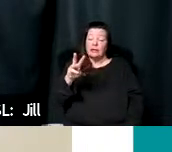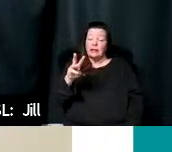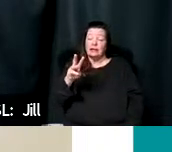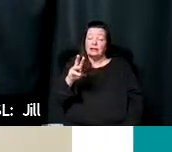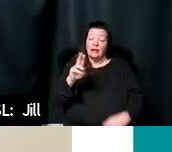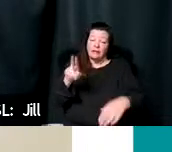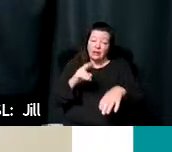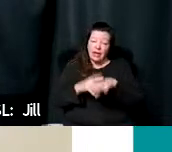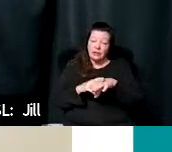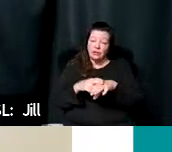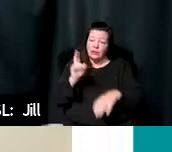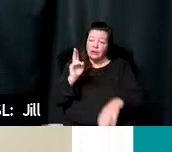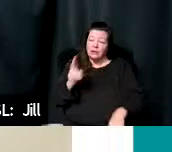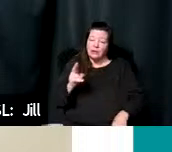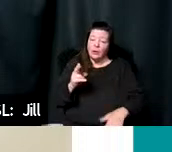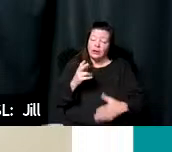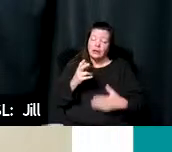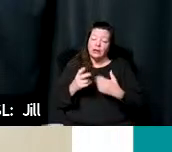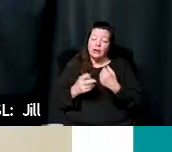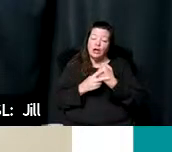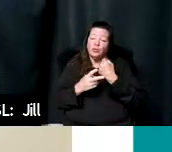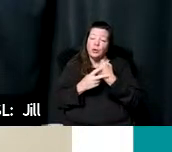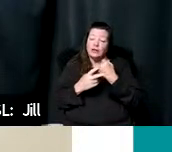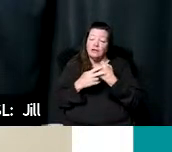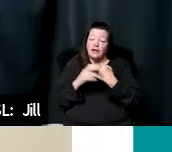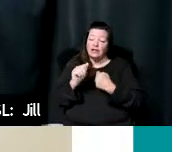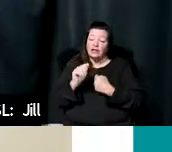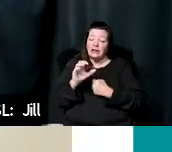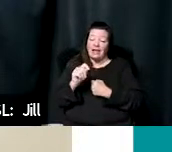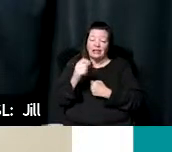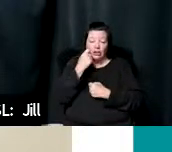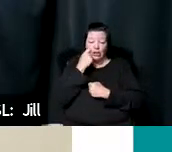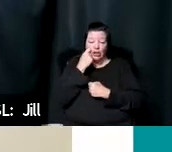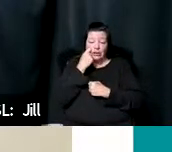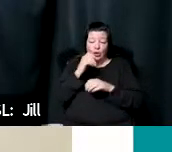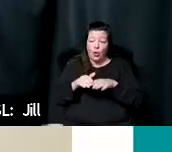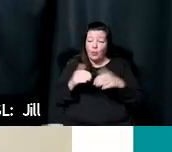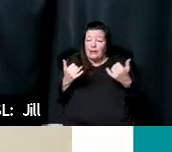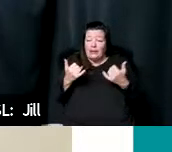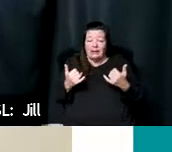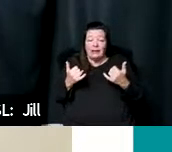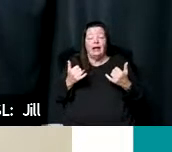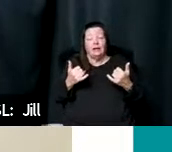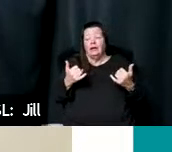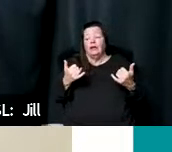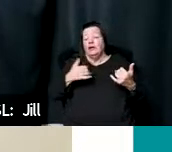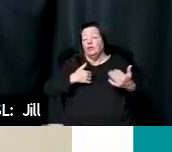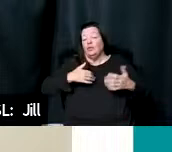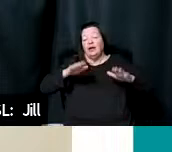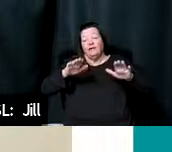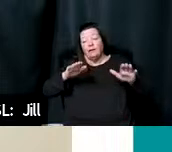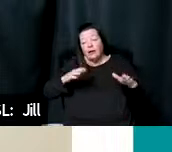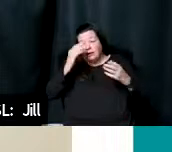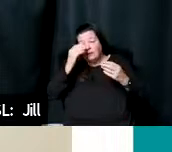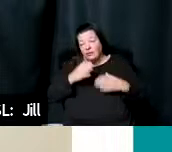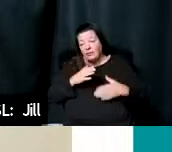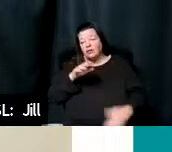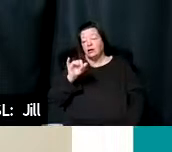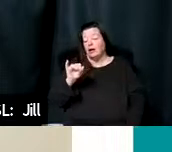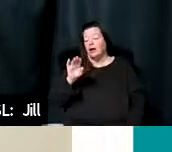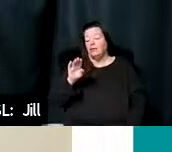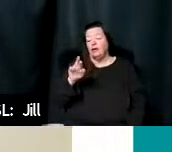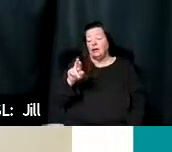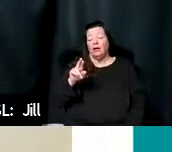Historic Preservation Act comment period just opened today. We've got great information on IBR's webpage talking about